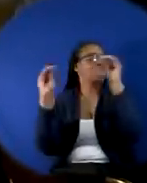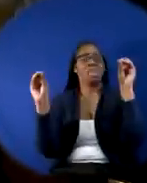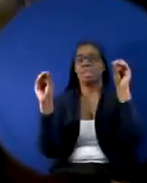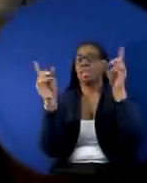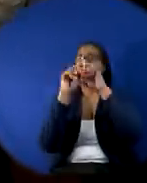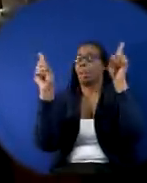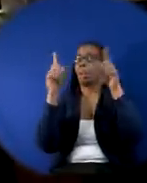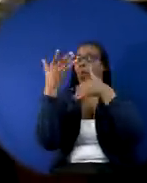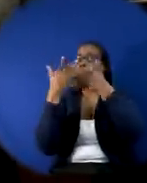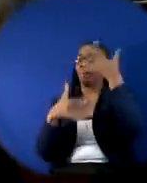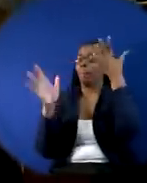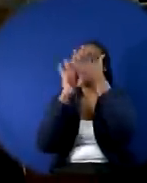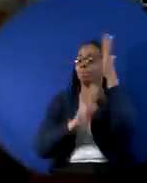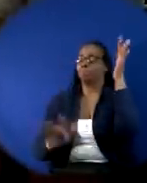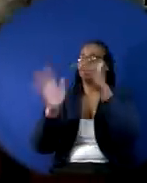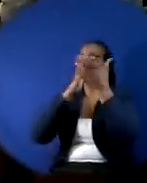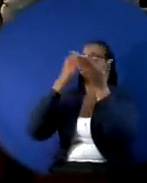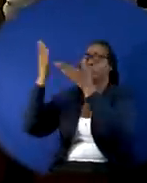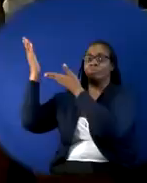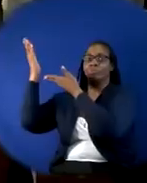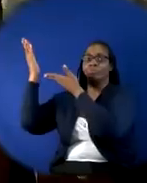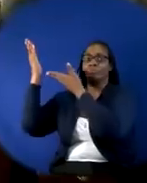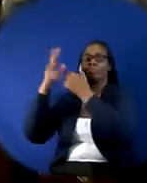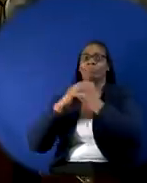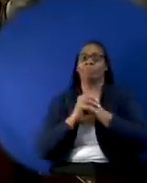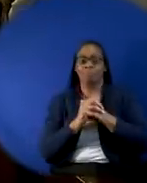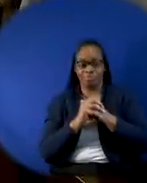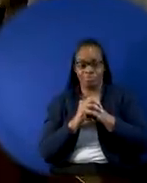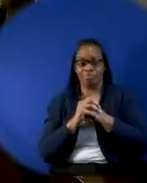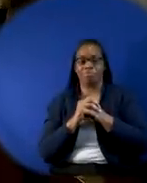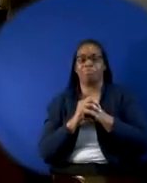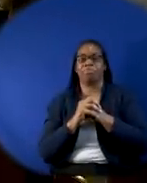Nothing but the blood of Jesus.